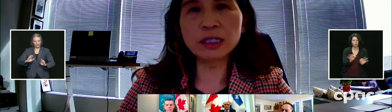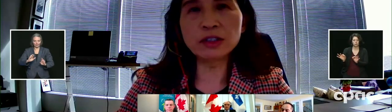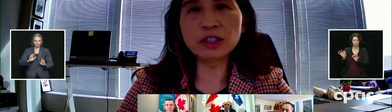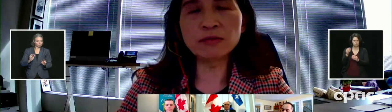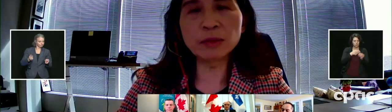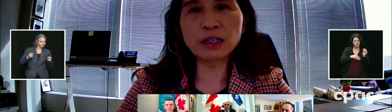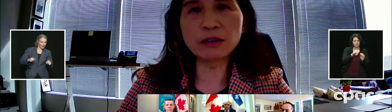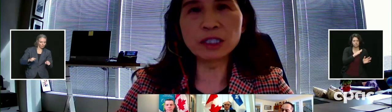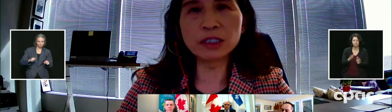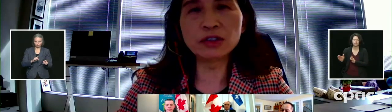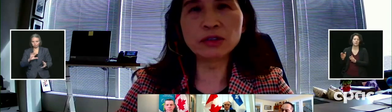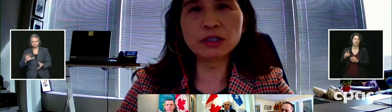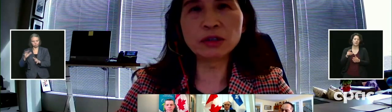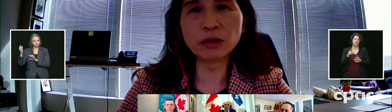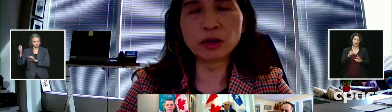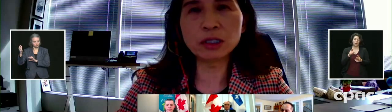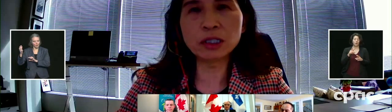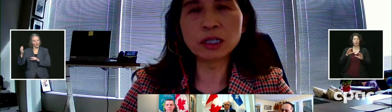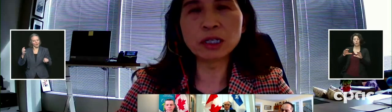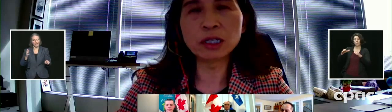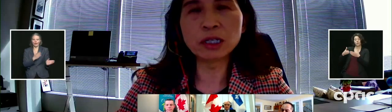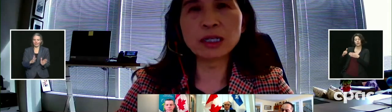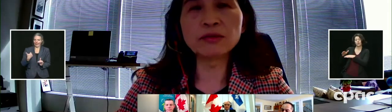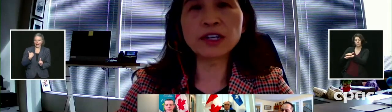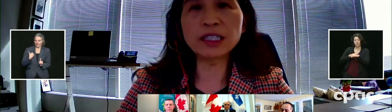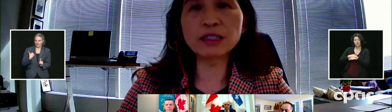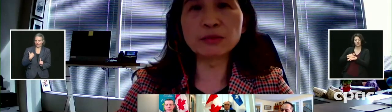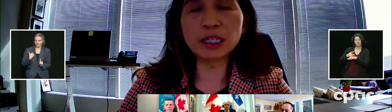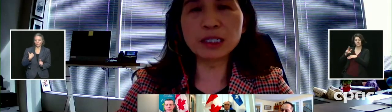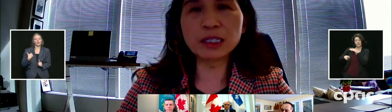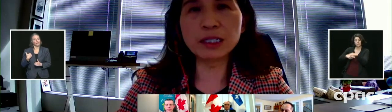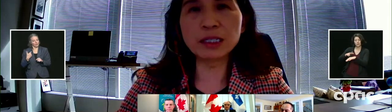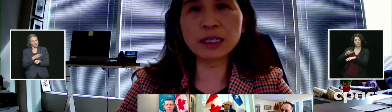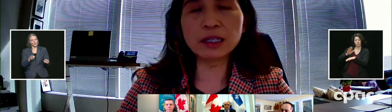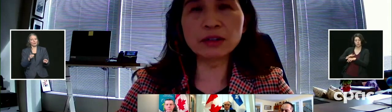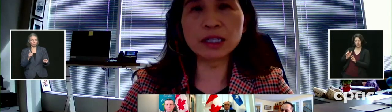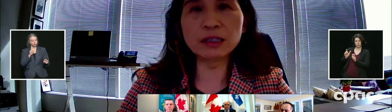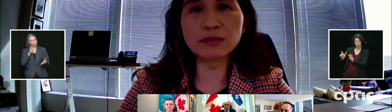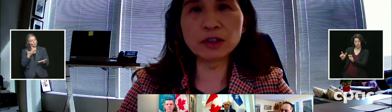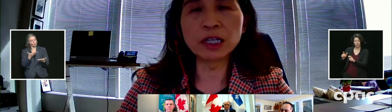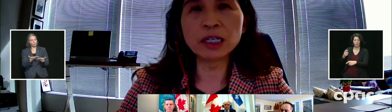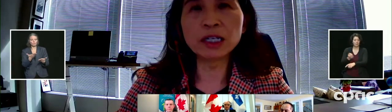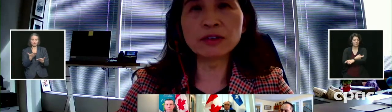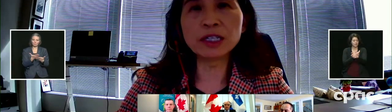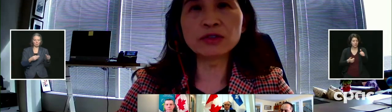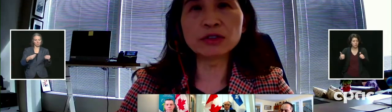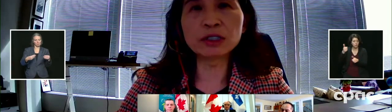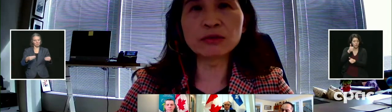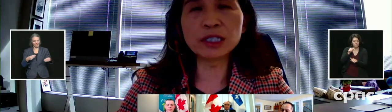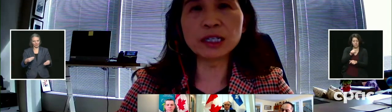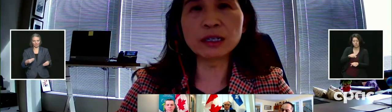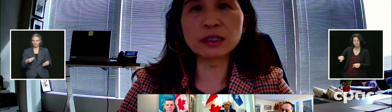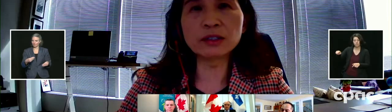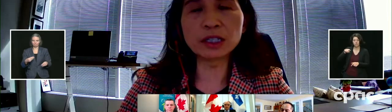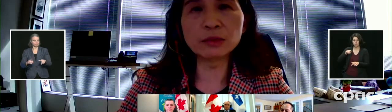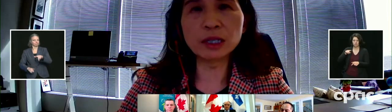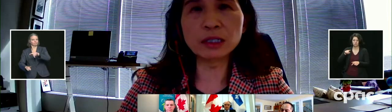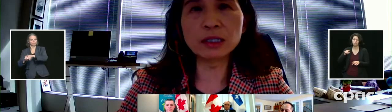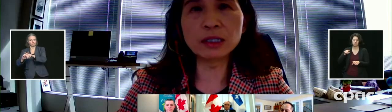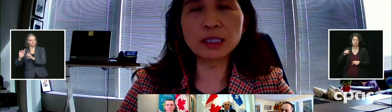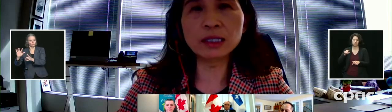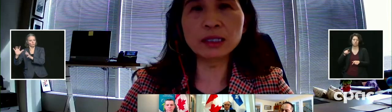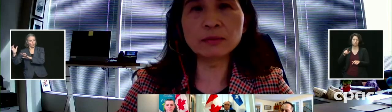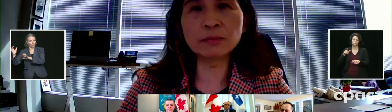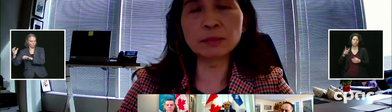and the chief medical officers do support some flexibility in that dose interval given extraordinary